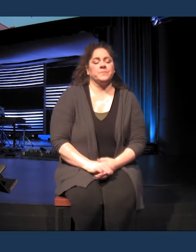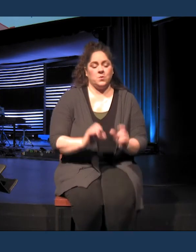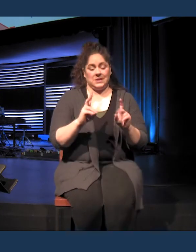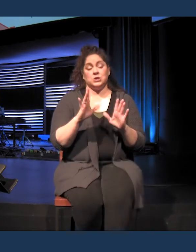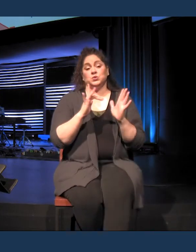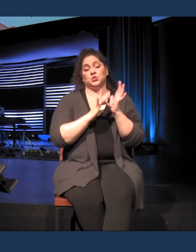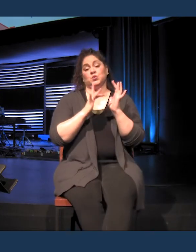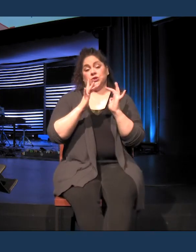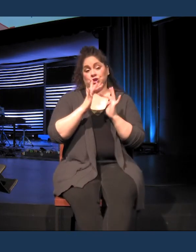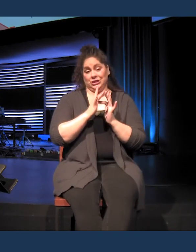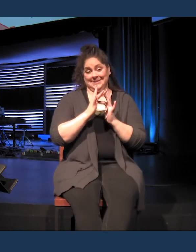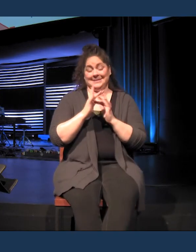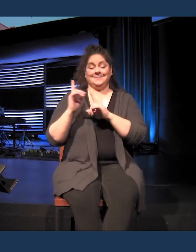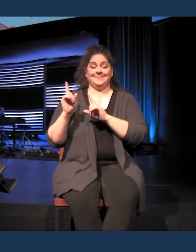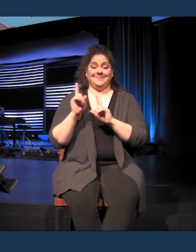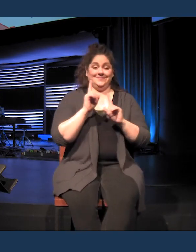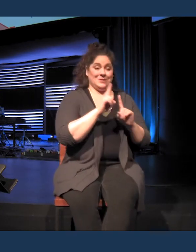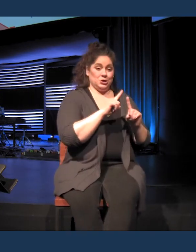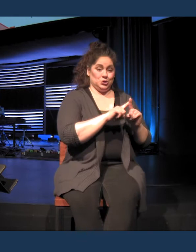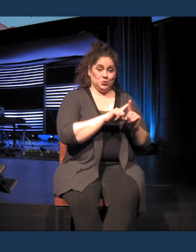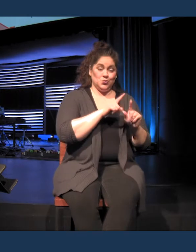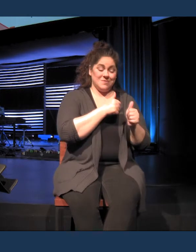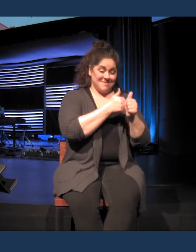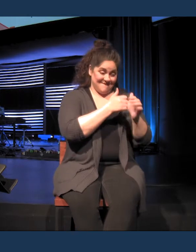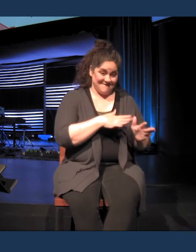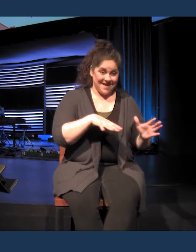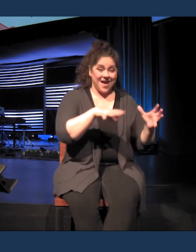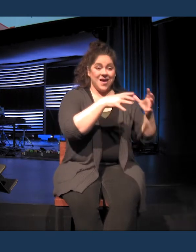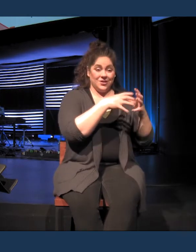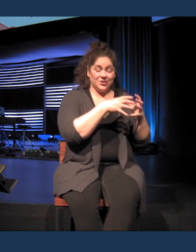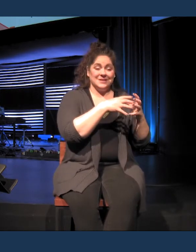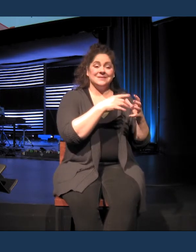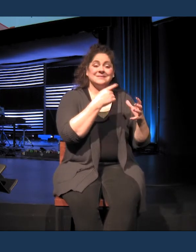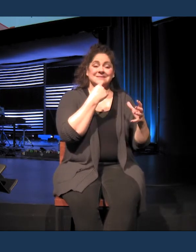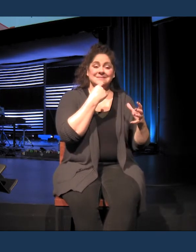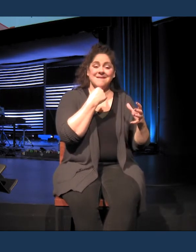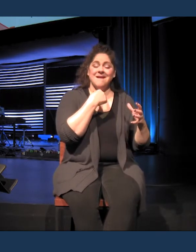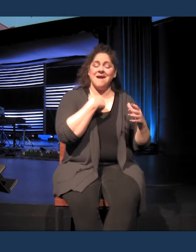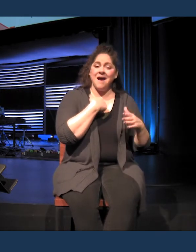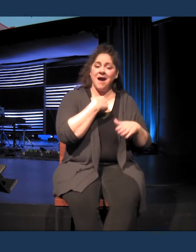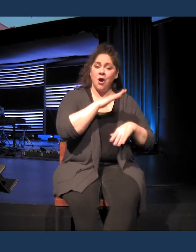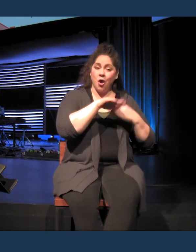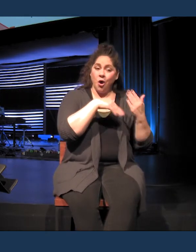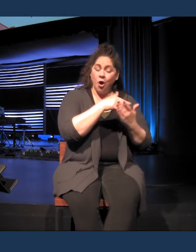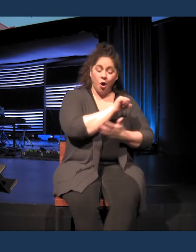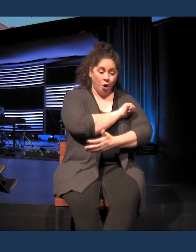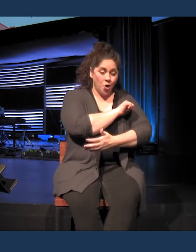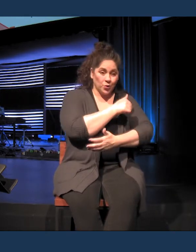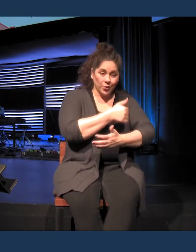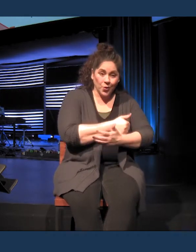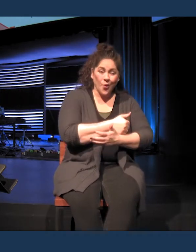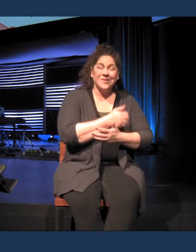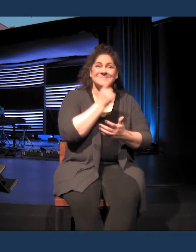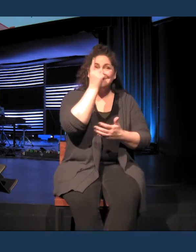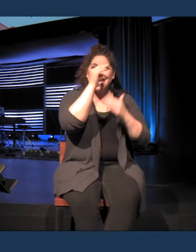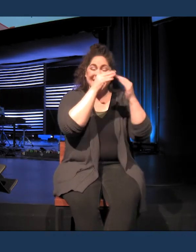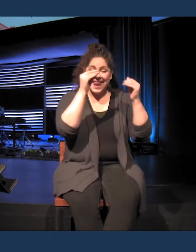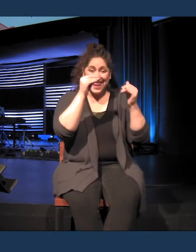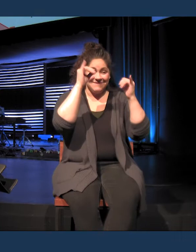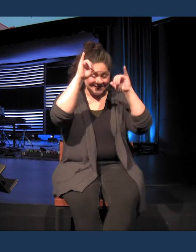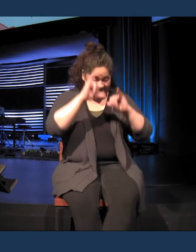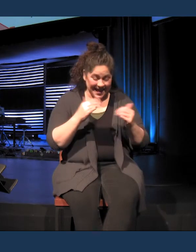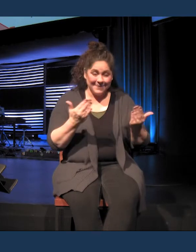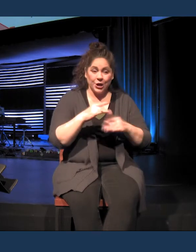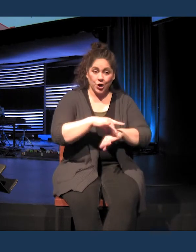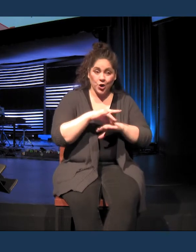his disciples. He told them, I have been given all authority in heaven and on earth.